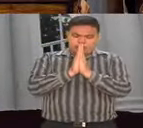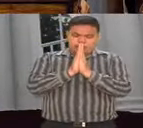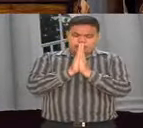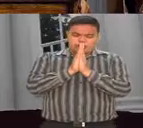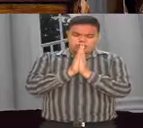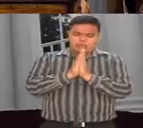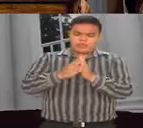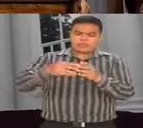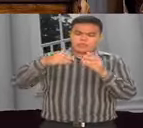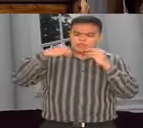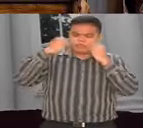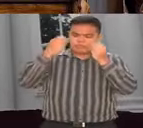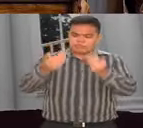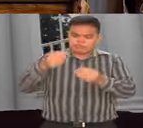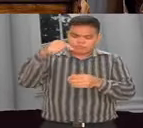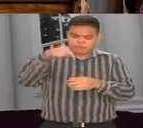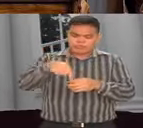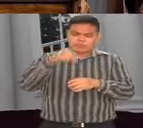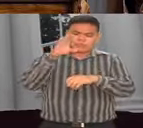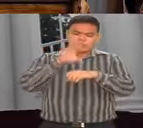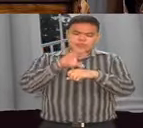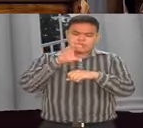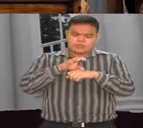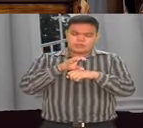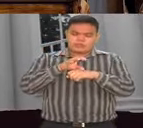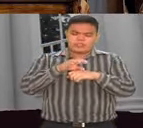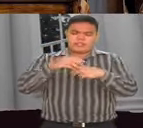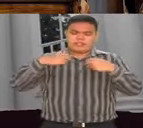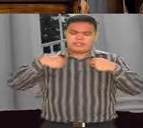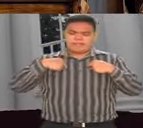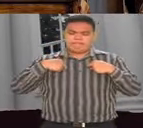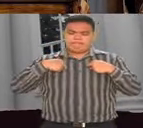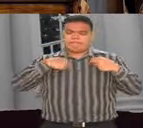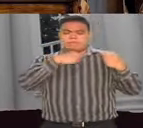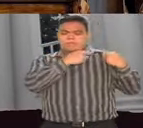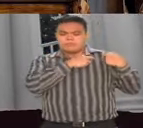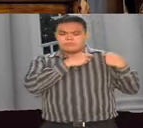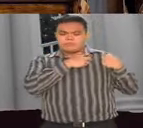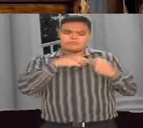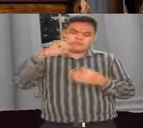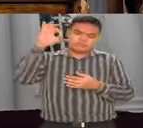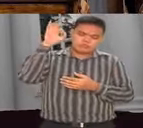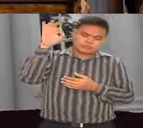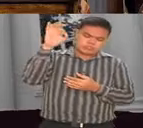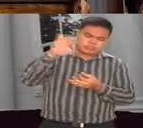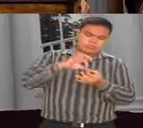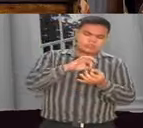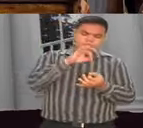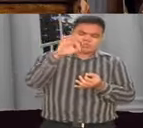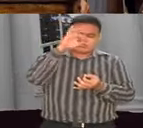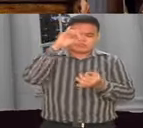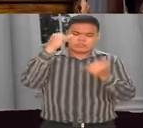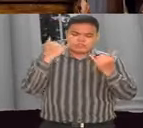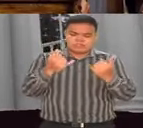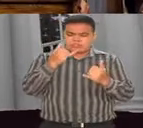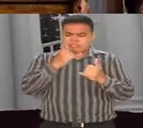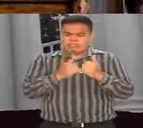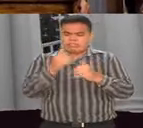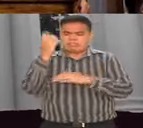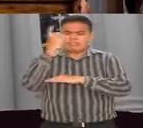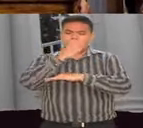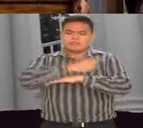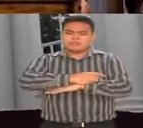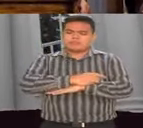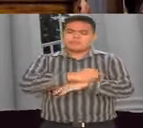you will put in our church a burden for souls, especially in these last days where people truly need